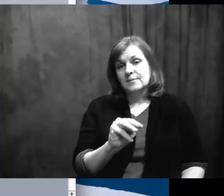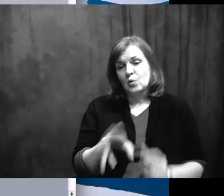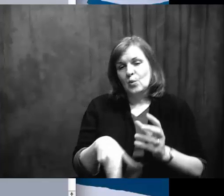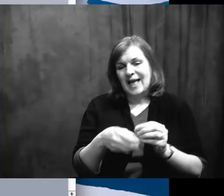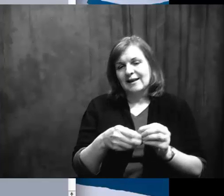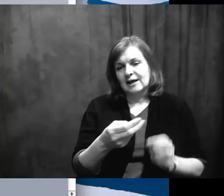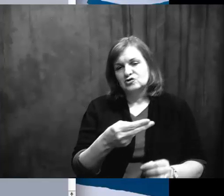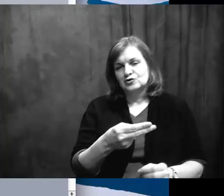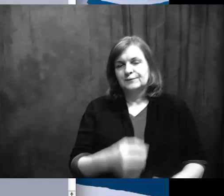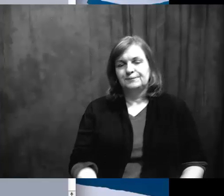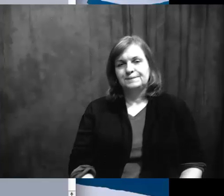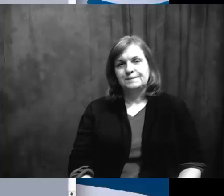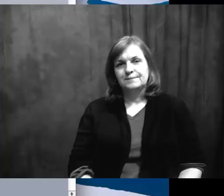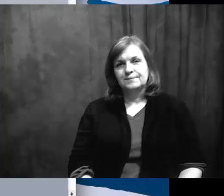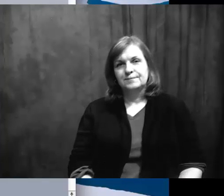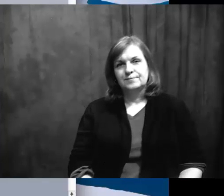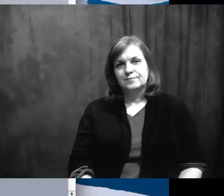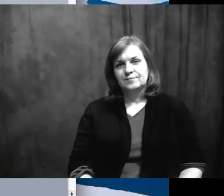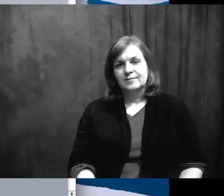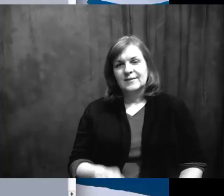with the addition of hydrogen.